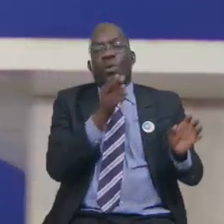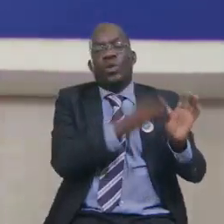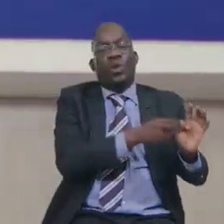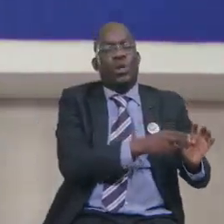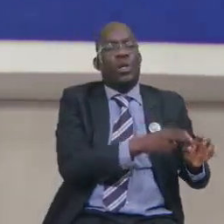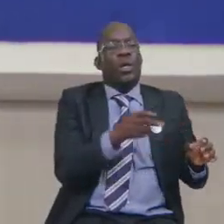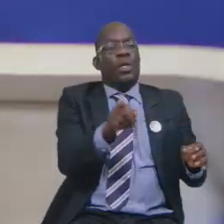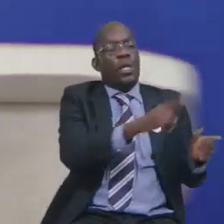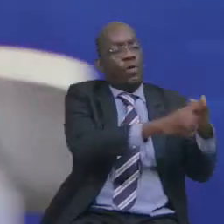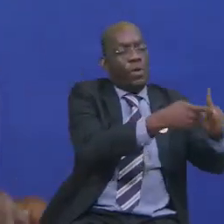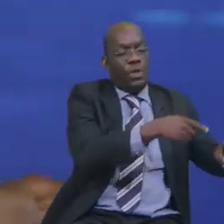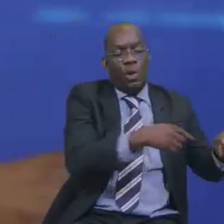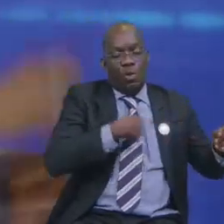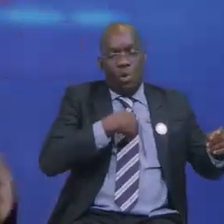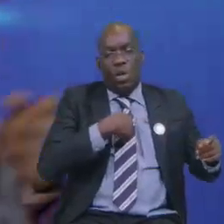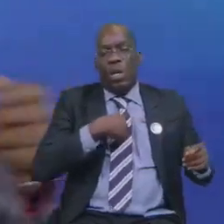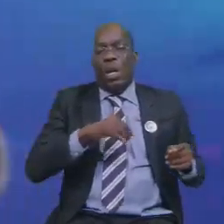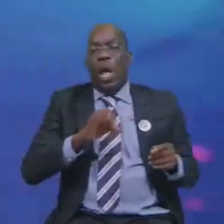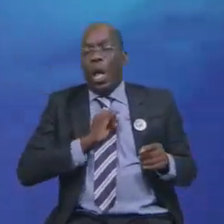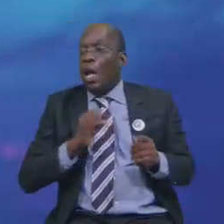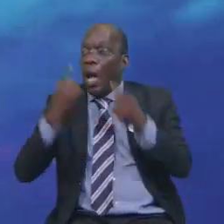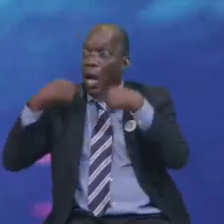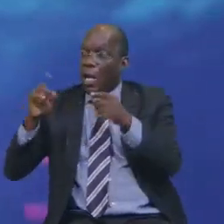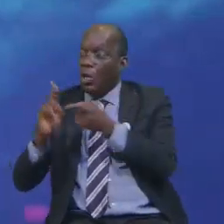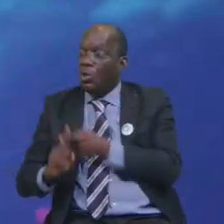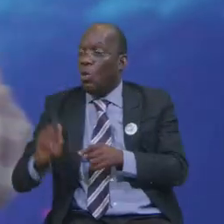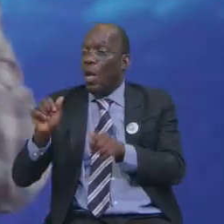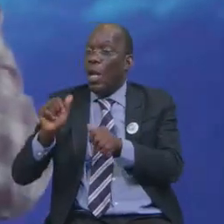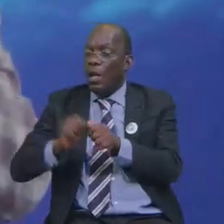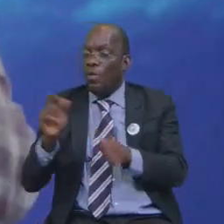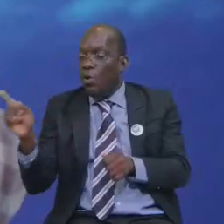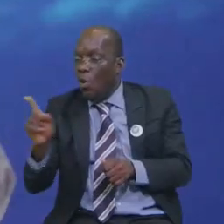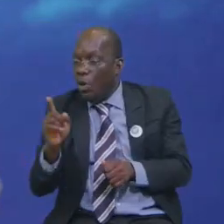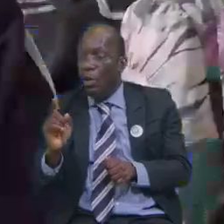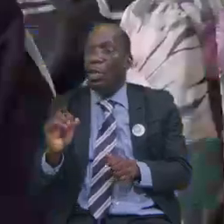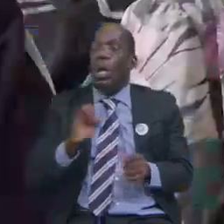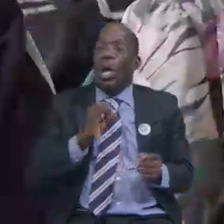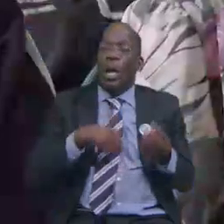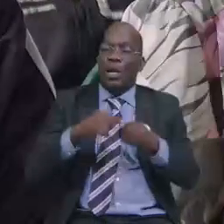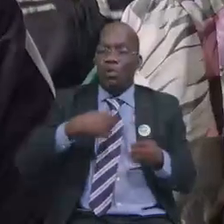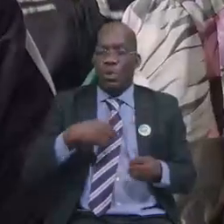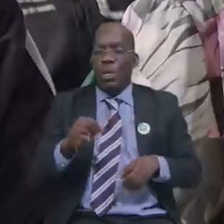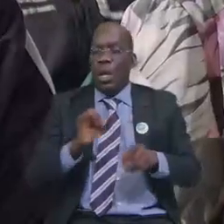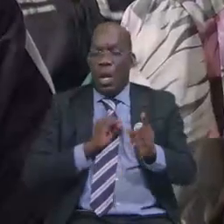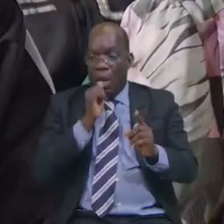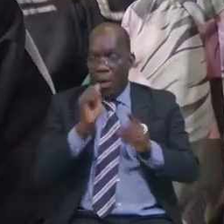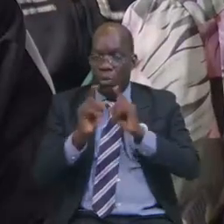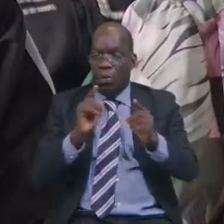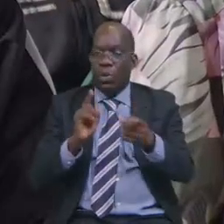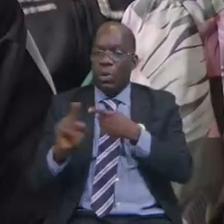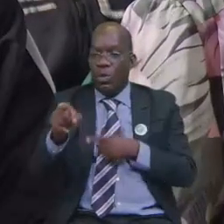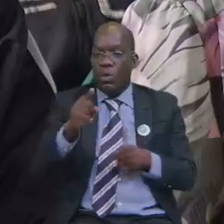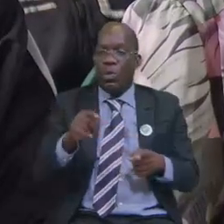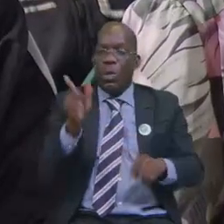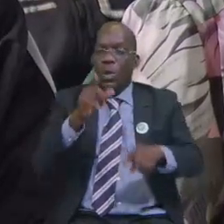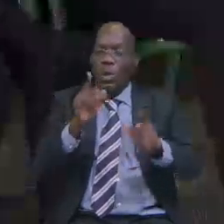to everyone around me, I'm talking about you. And I'm talking for you. I said, I'm